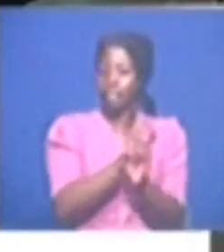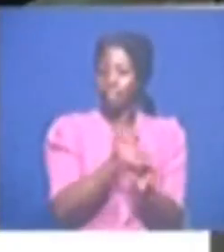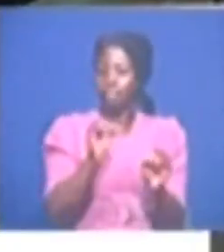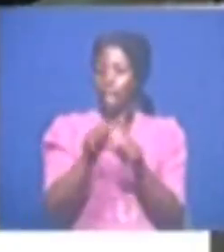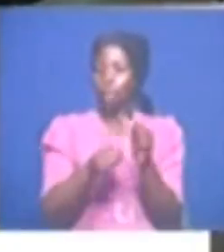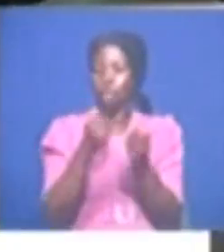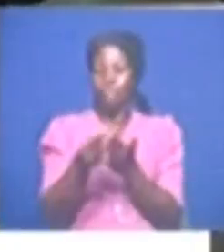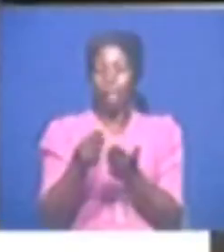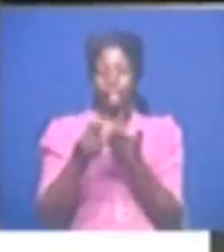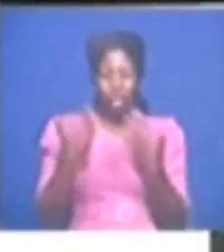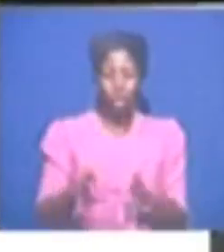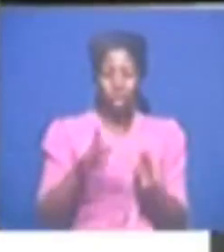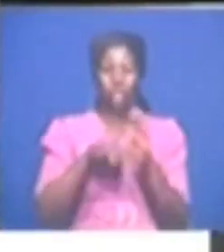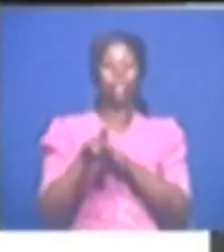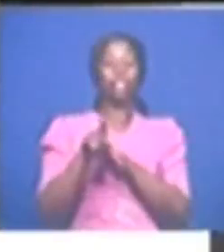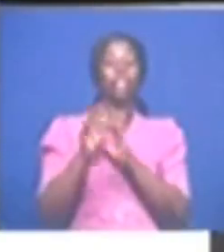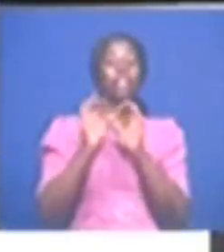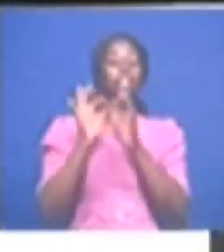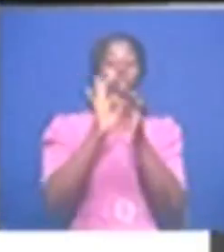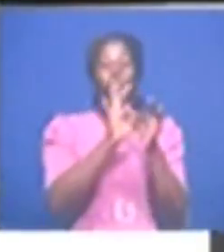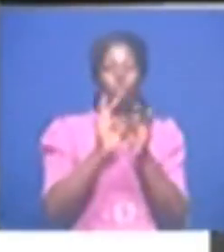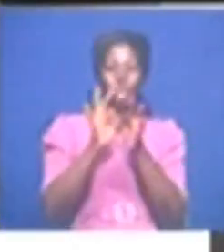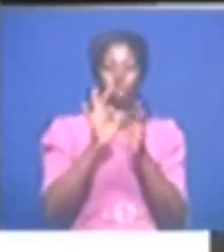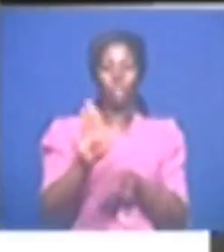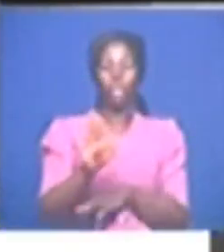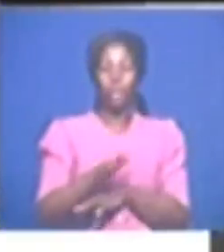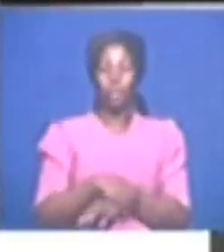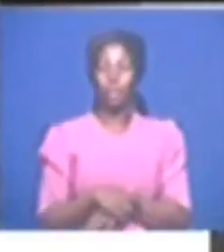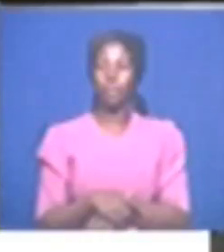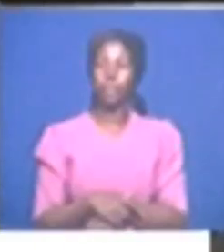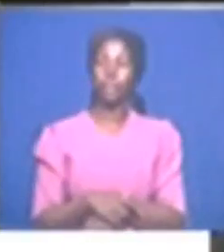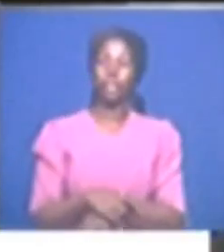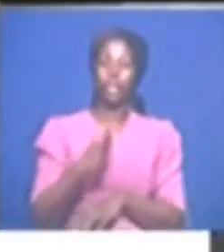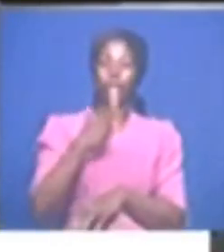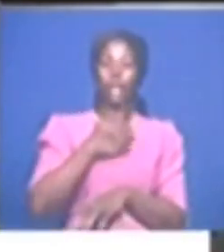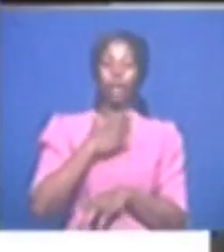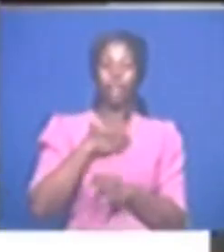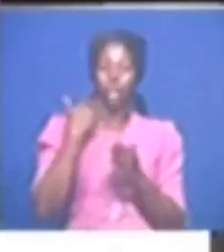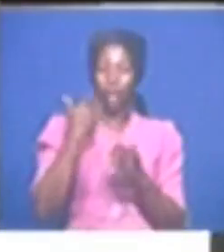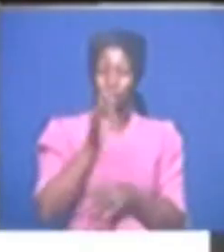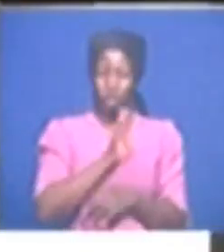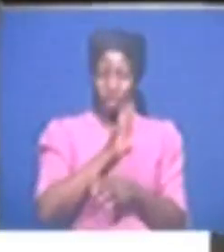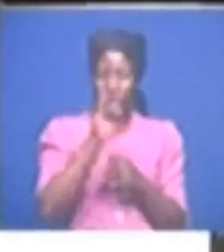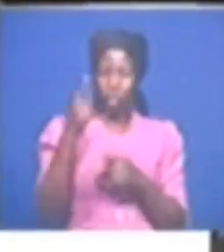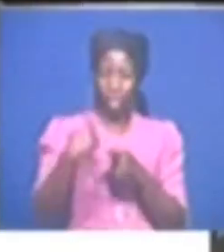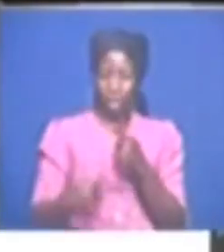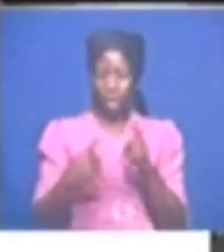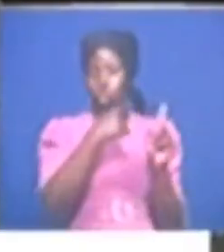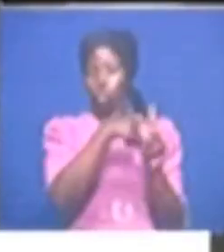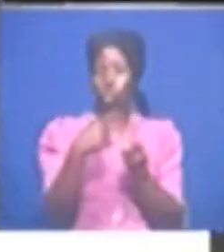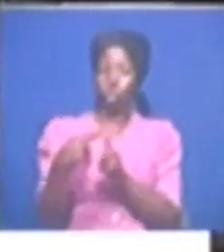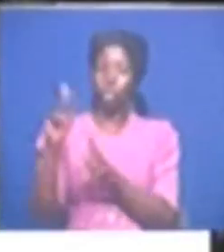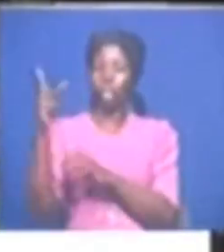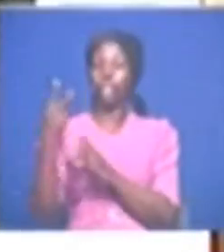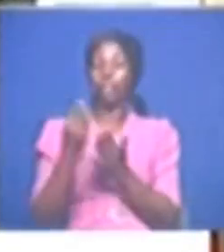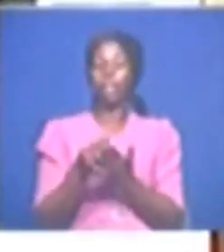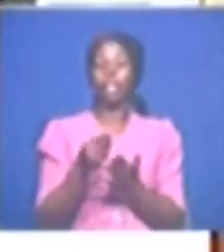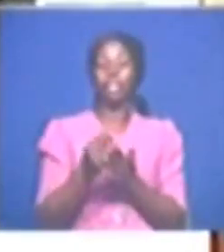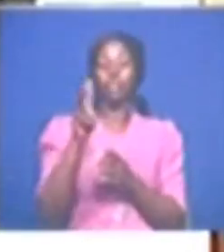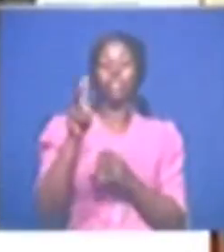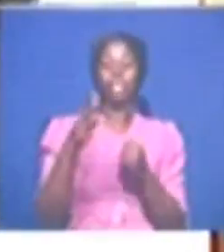the corporation. Our turnover in a year averages Kenya shillings